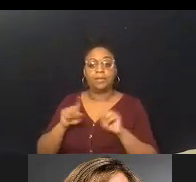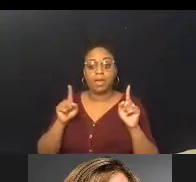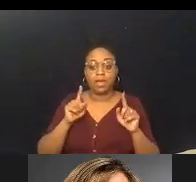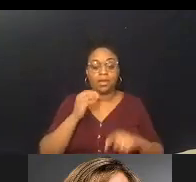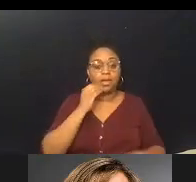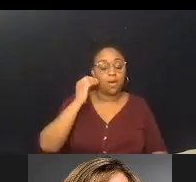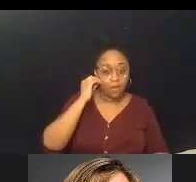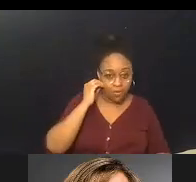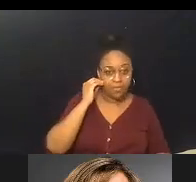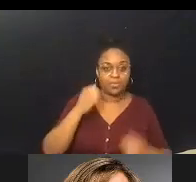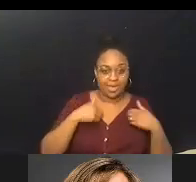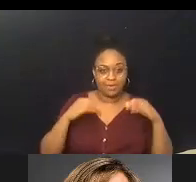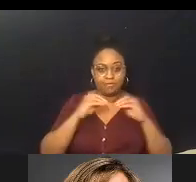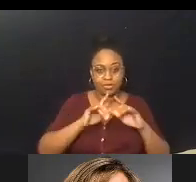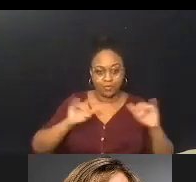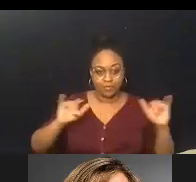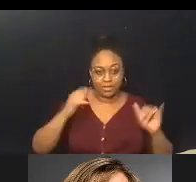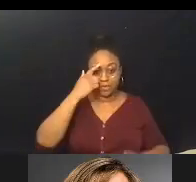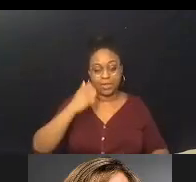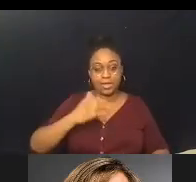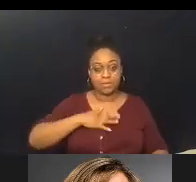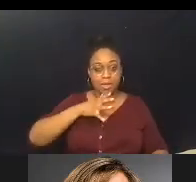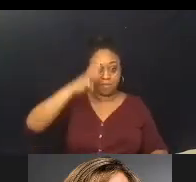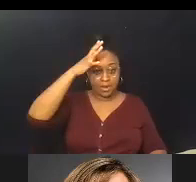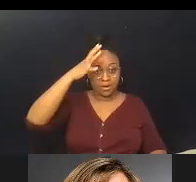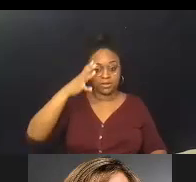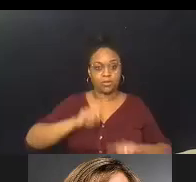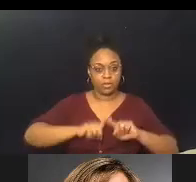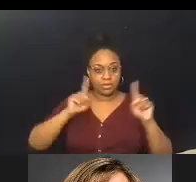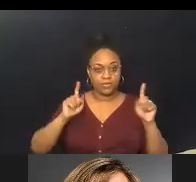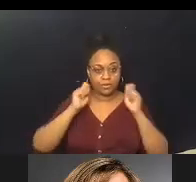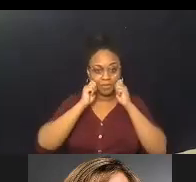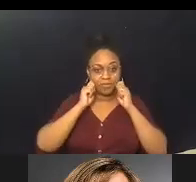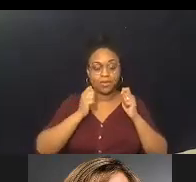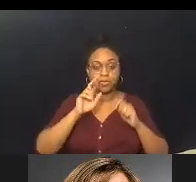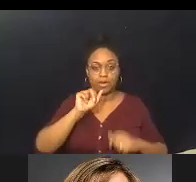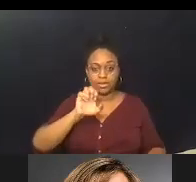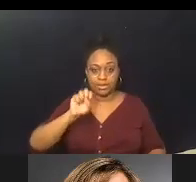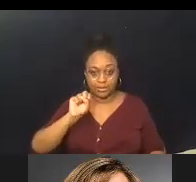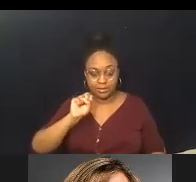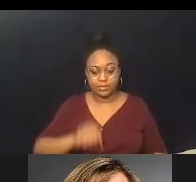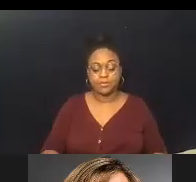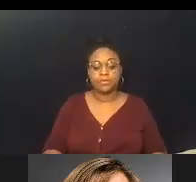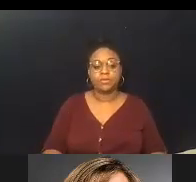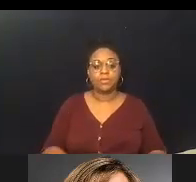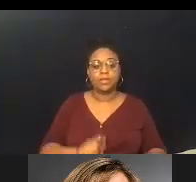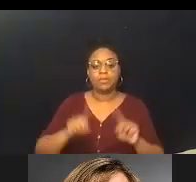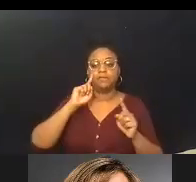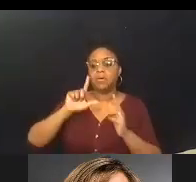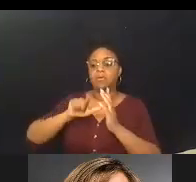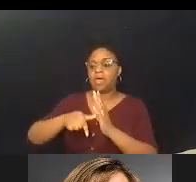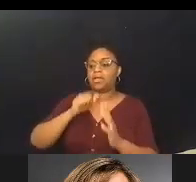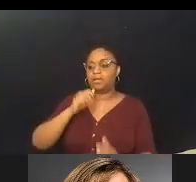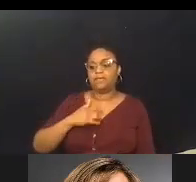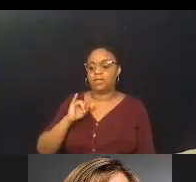obviously, because of my parents being two different races. But for a while, I feel like I didn't necessarily see a lot